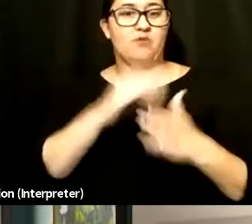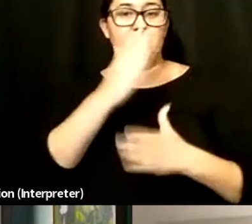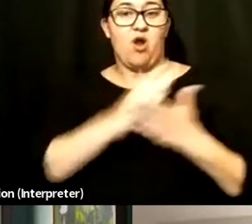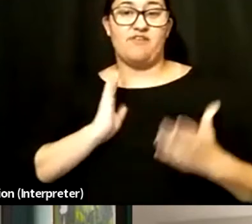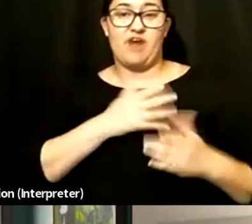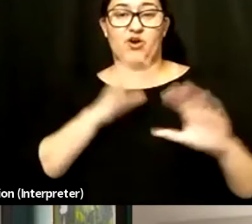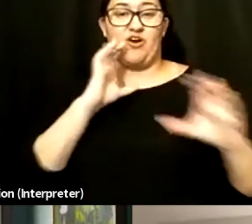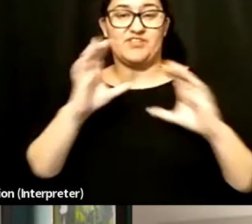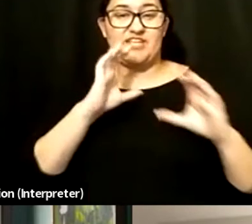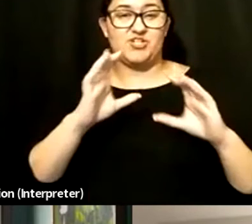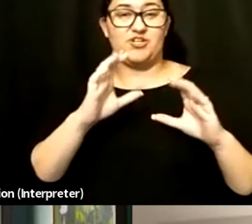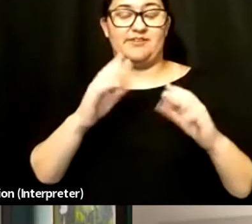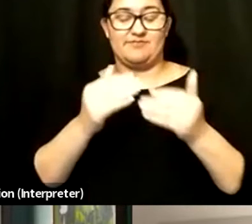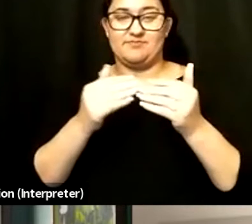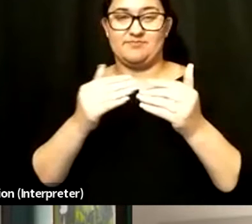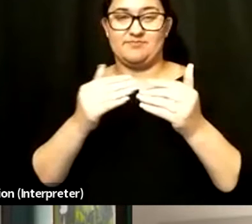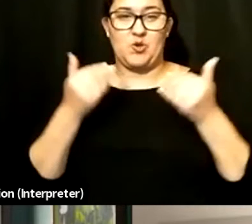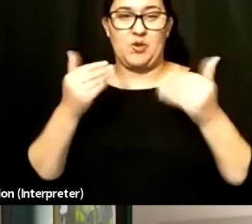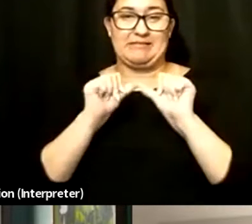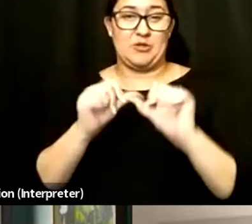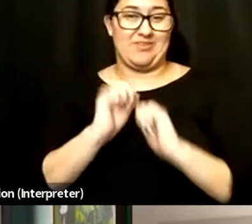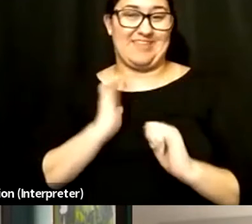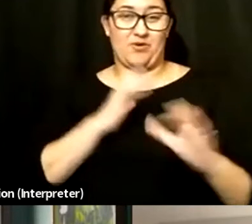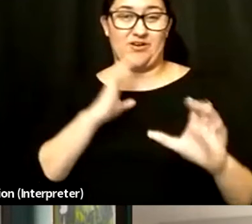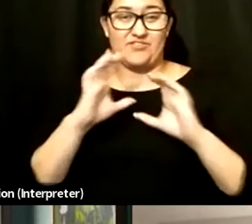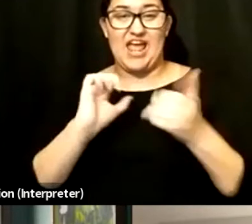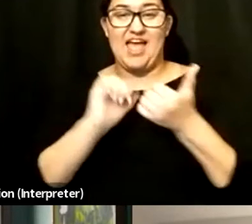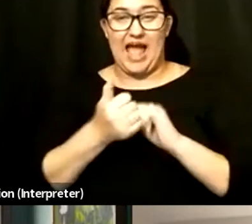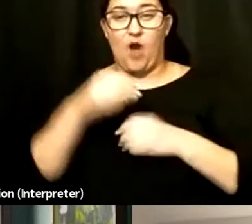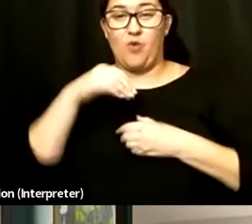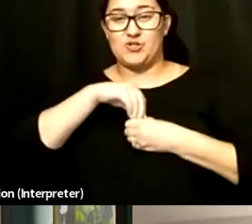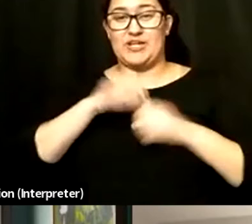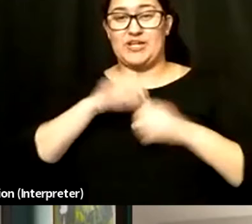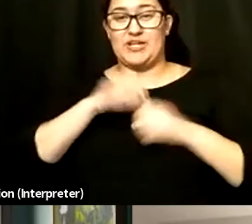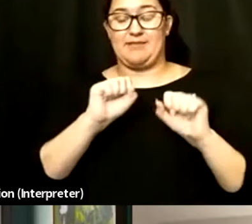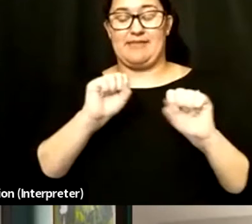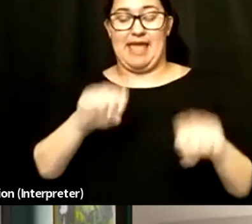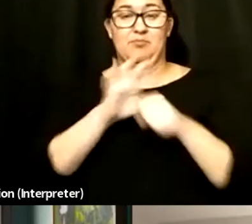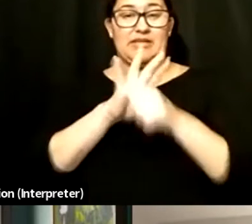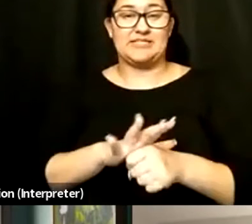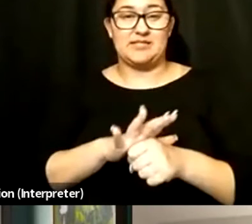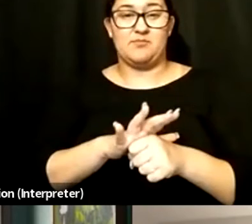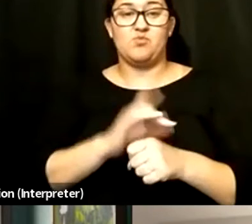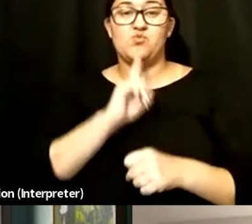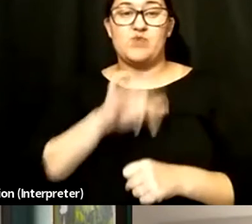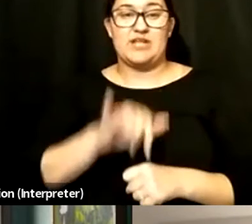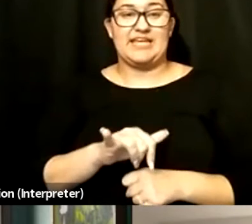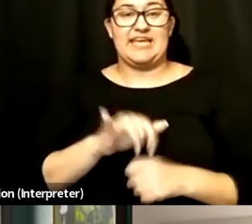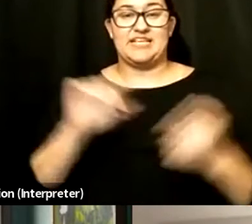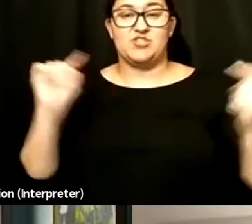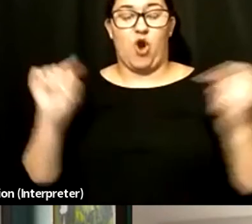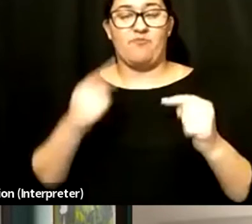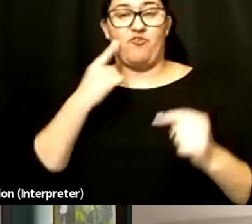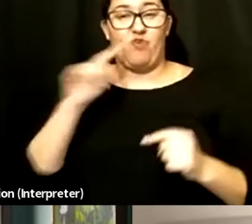of going a little bit further, of just how internalized ableism really is a detriment to the disability community. and